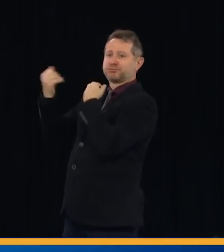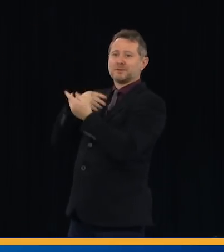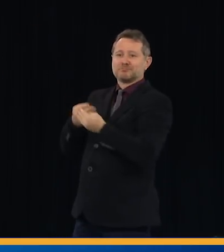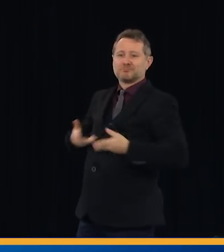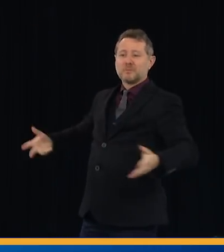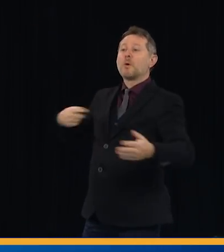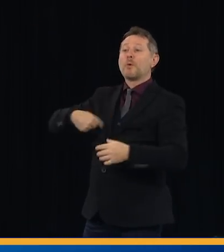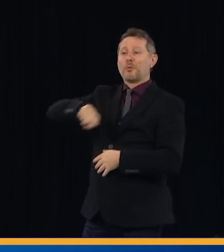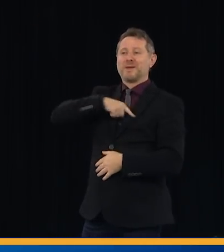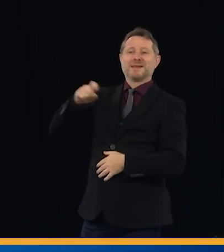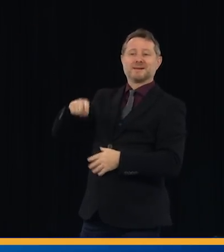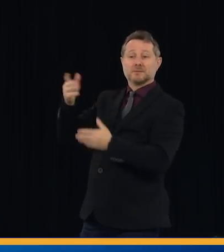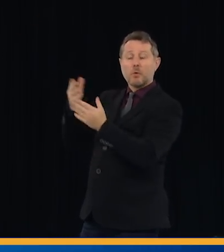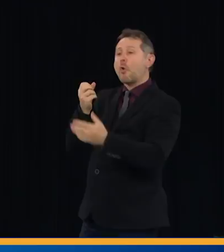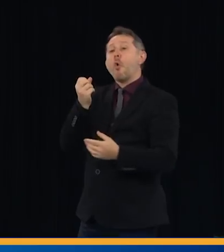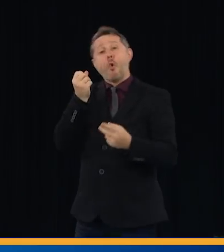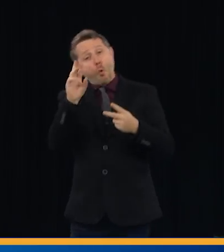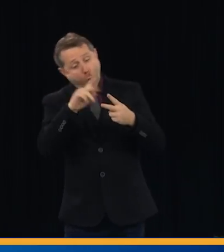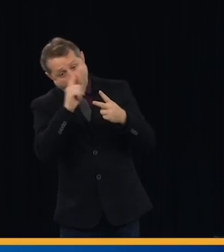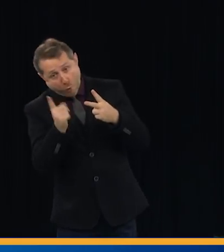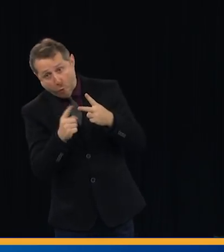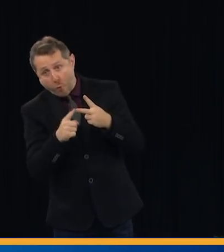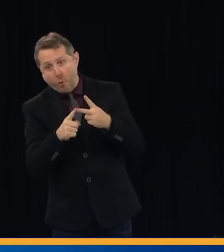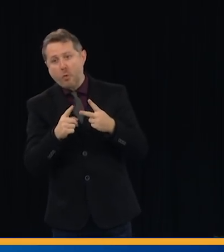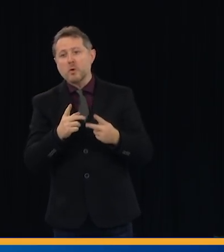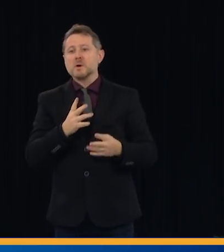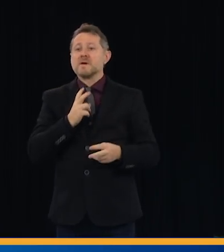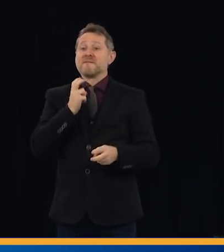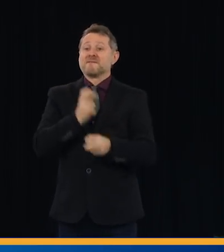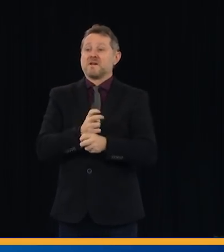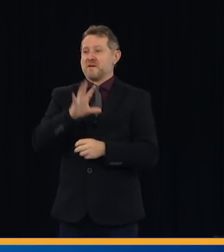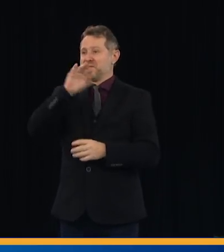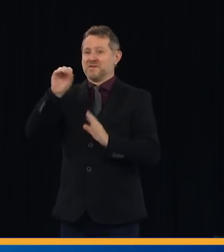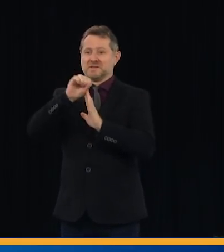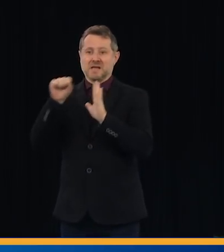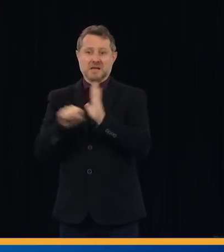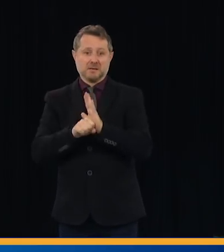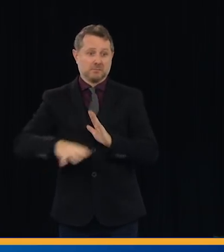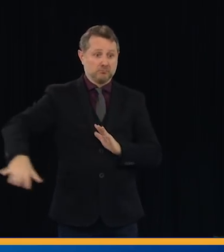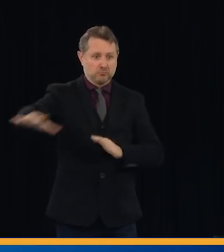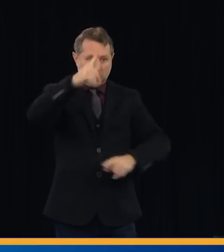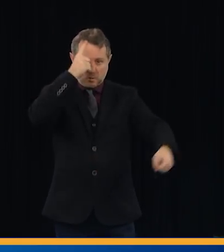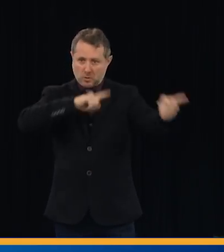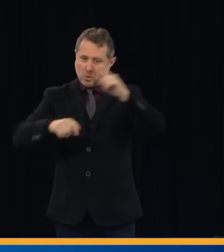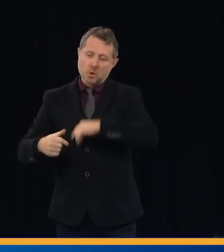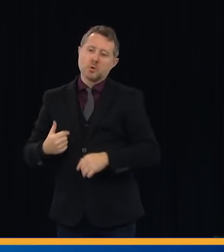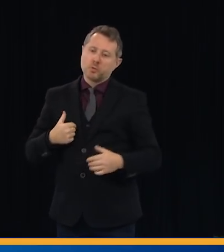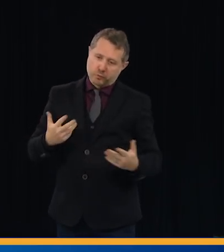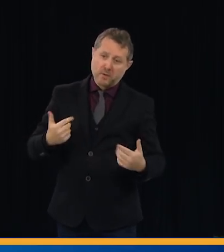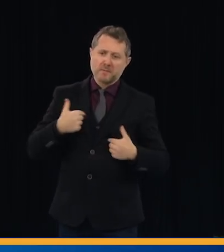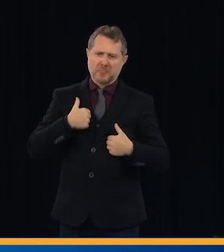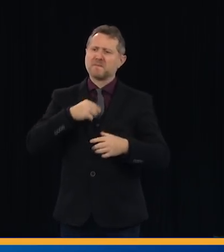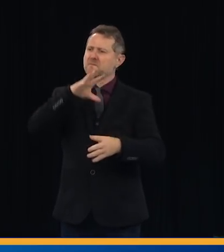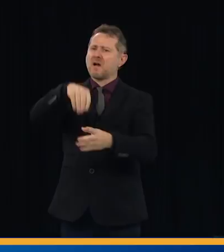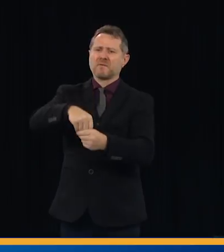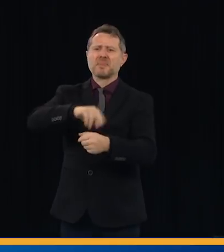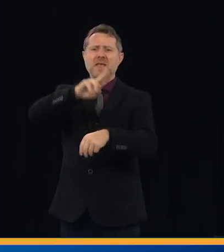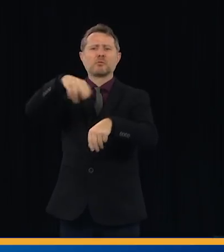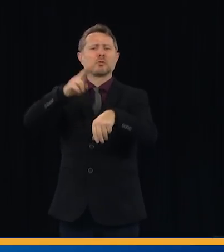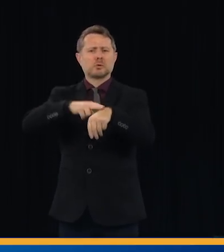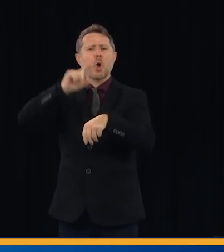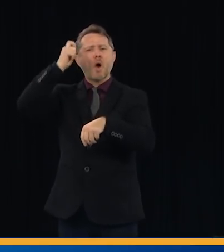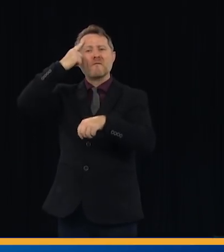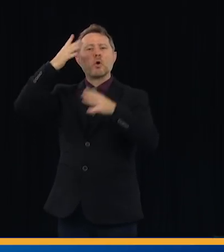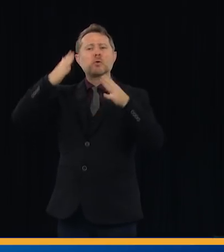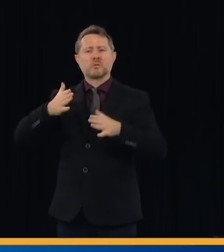the states, which is hard to organize 50 states. I'm vice chairman of the National Governors Association. I'm going to talk to them about this. Maybe